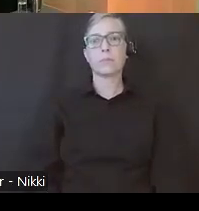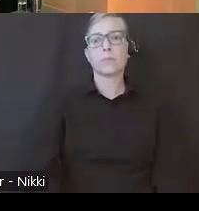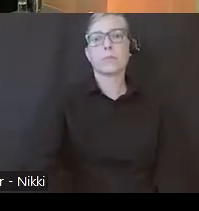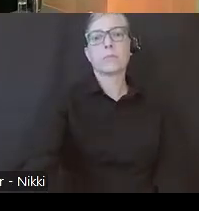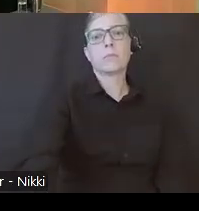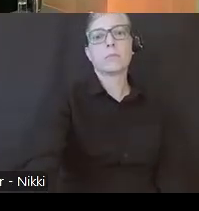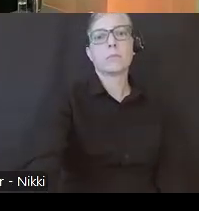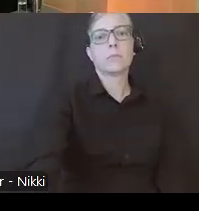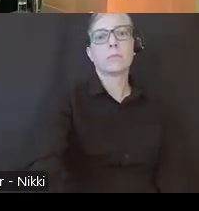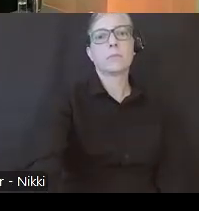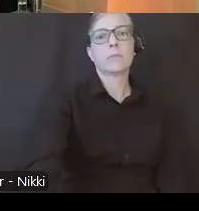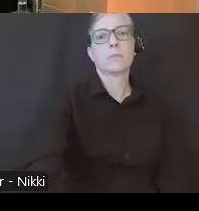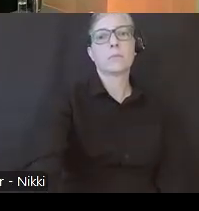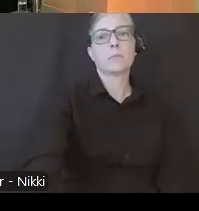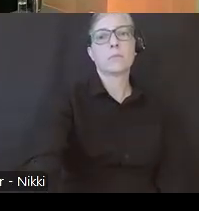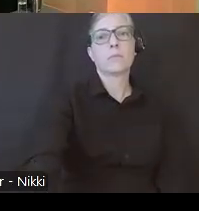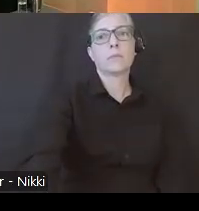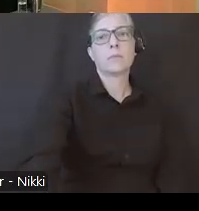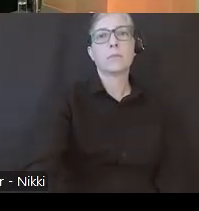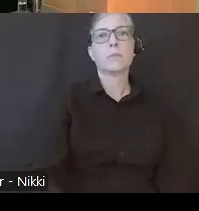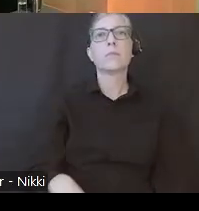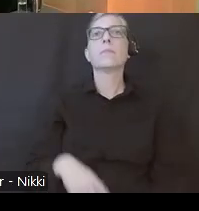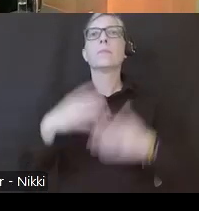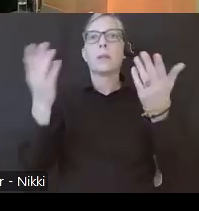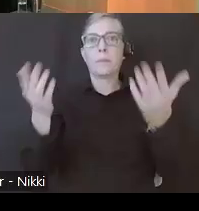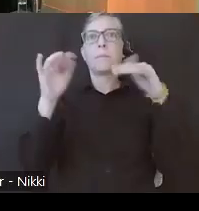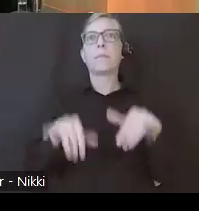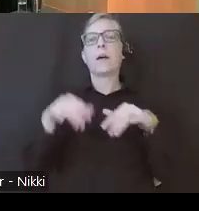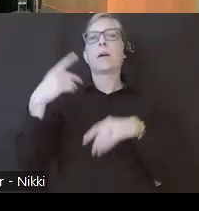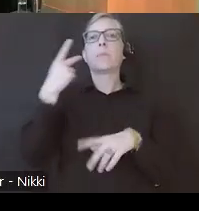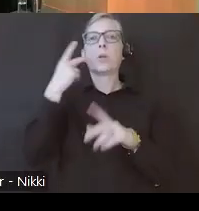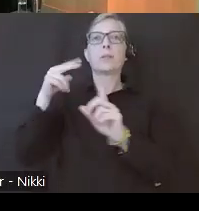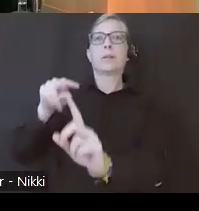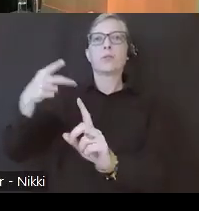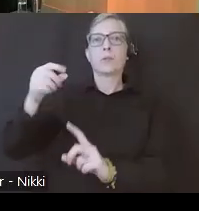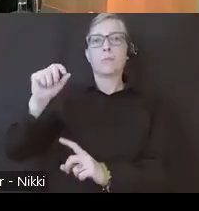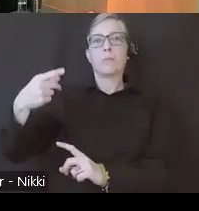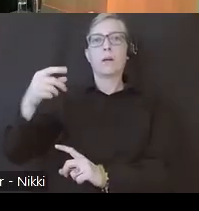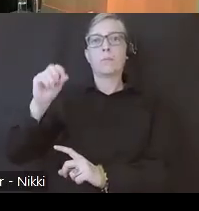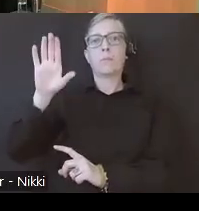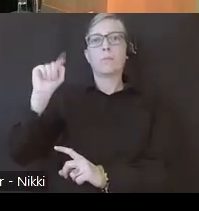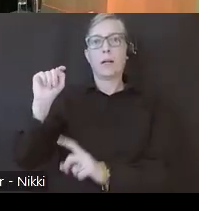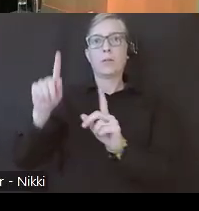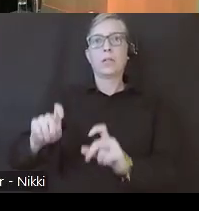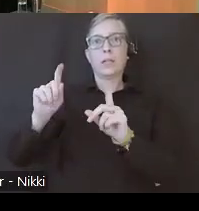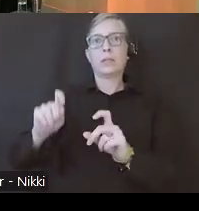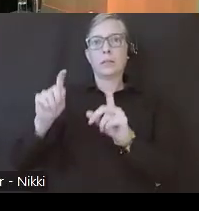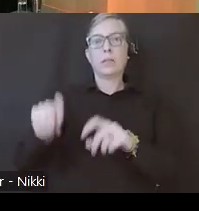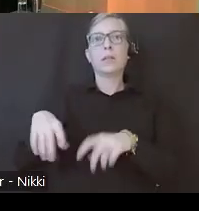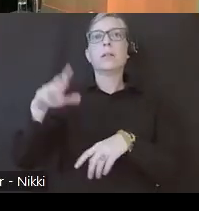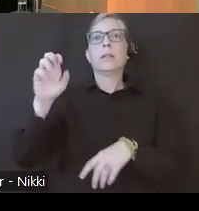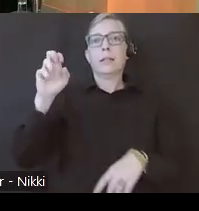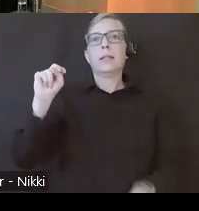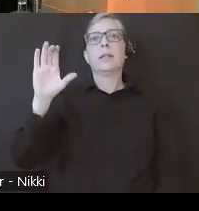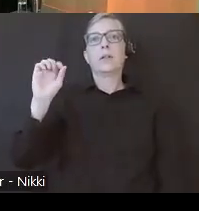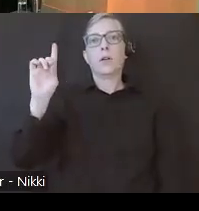What about that second task, the perceptual pop-out task? So what I just talked about was that early auditory encoding of speech stimuli. Secondly,